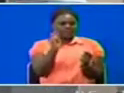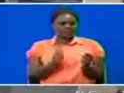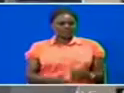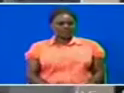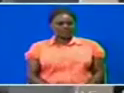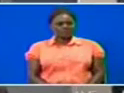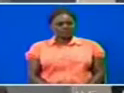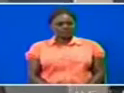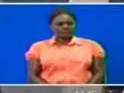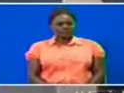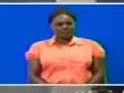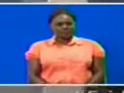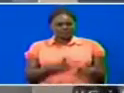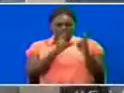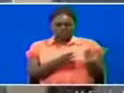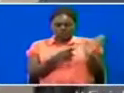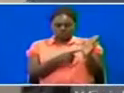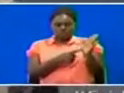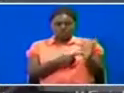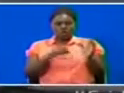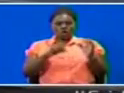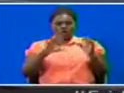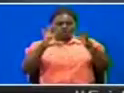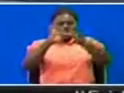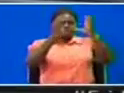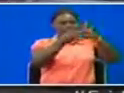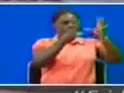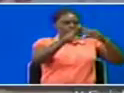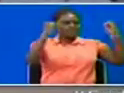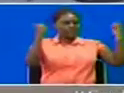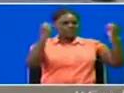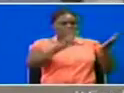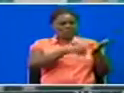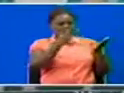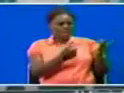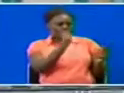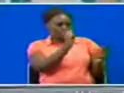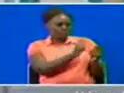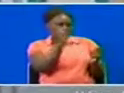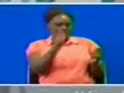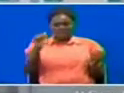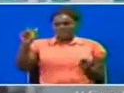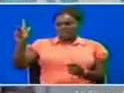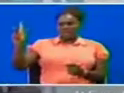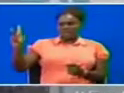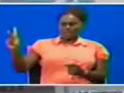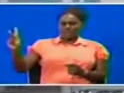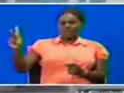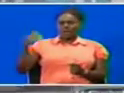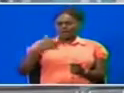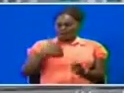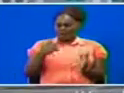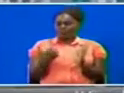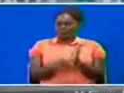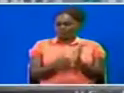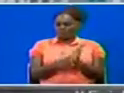Yet to settle after reports emerged that Olympic champion Jemima Sumgong had failed a doping test, Athletics Kenya finds itself on the spot